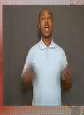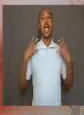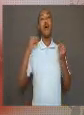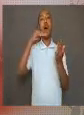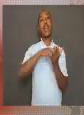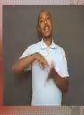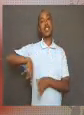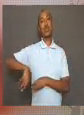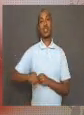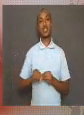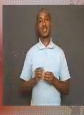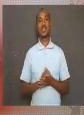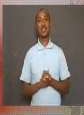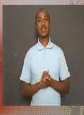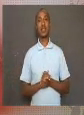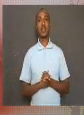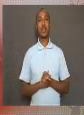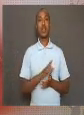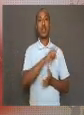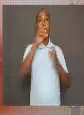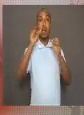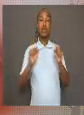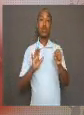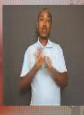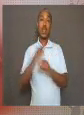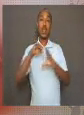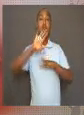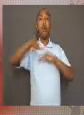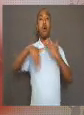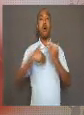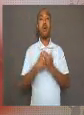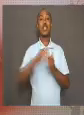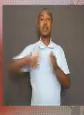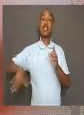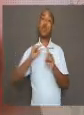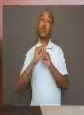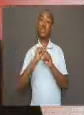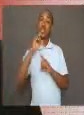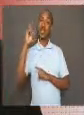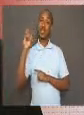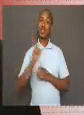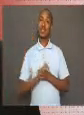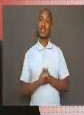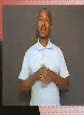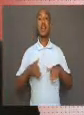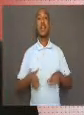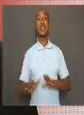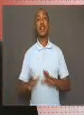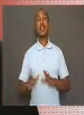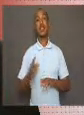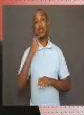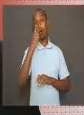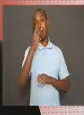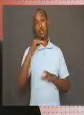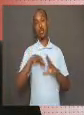Hello again, students. Were you able to fill in all of the missing words? Let us go